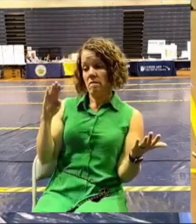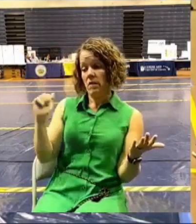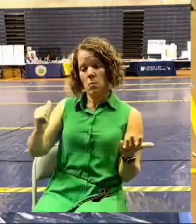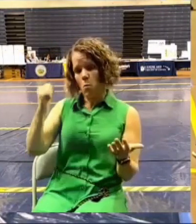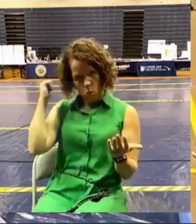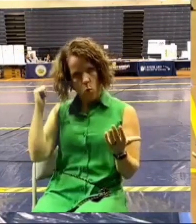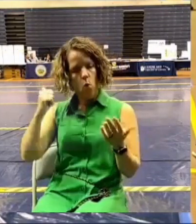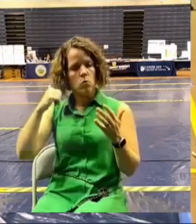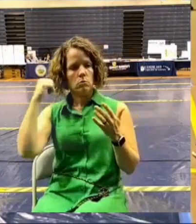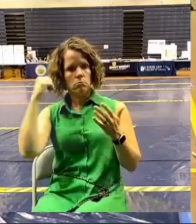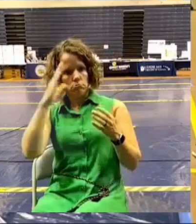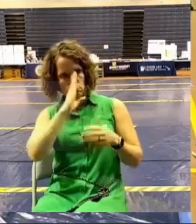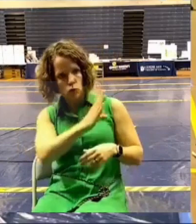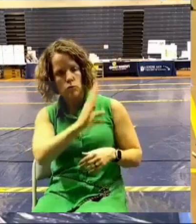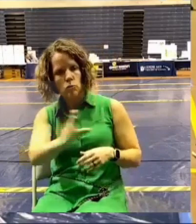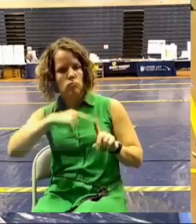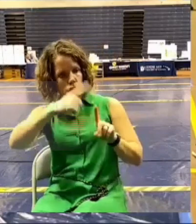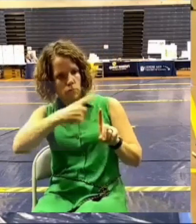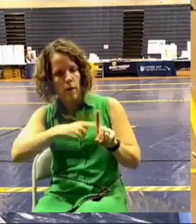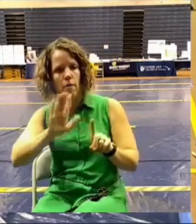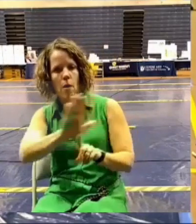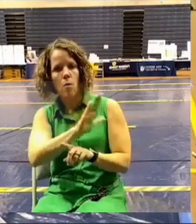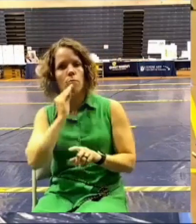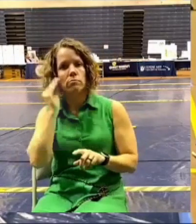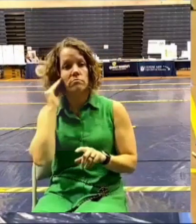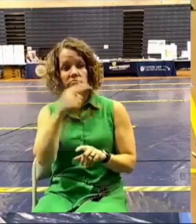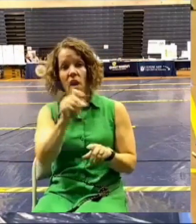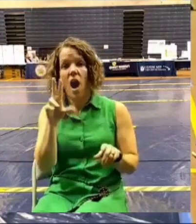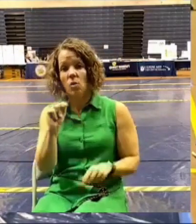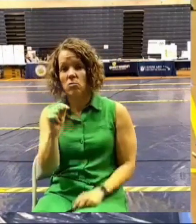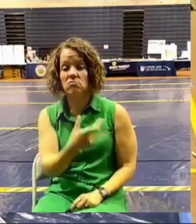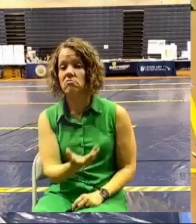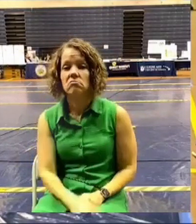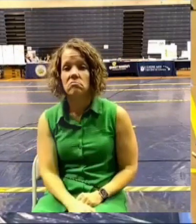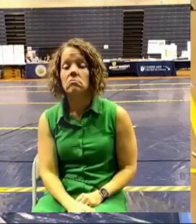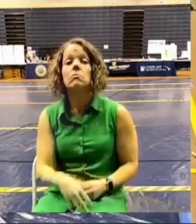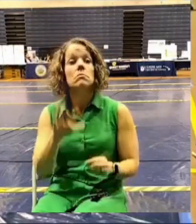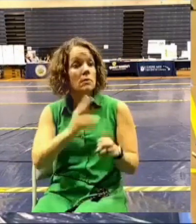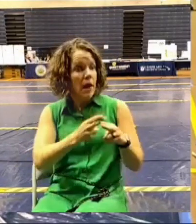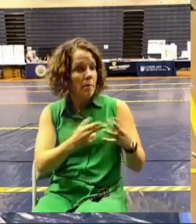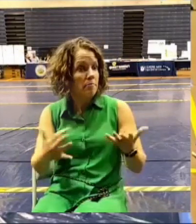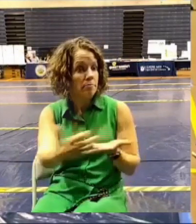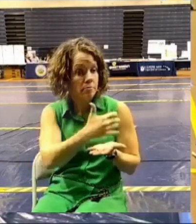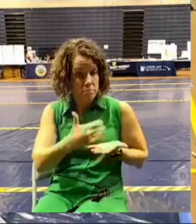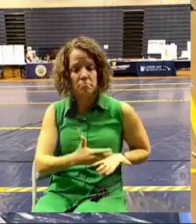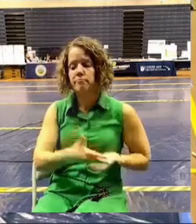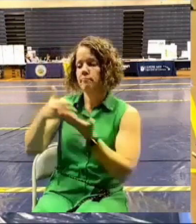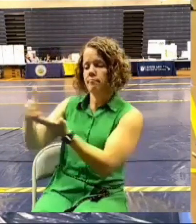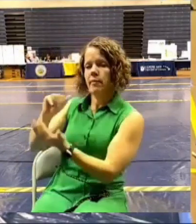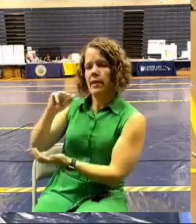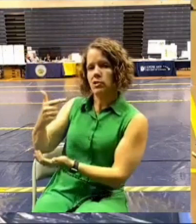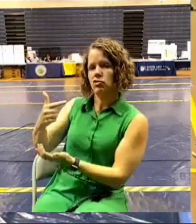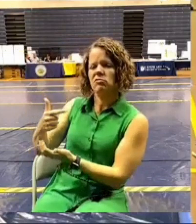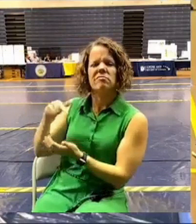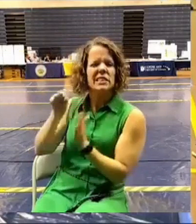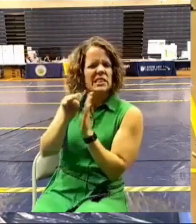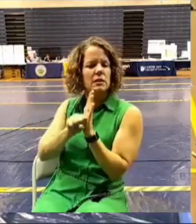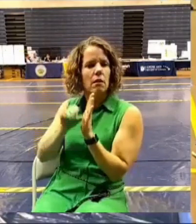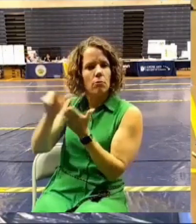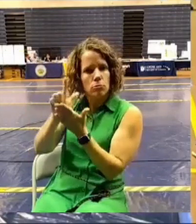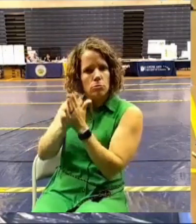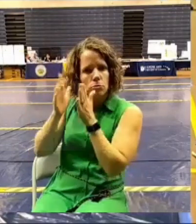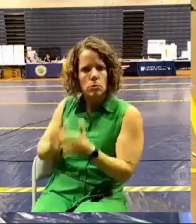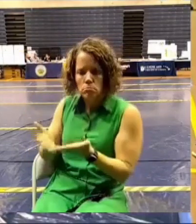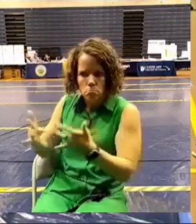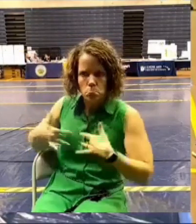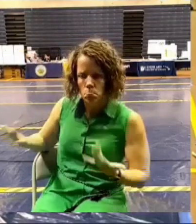going to let them rent. We're not going to rent from them. And then, of course, we're going to ask the AG's office to take action for that, too.